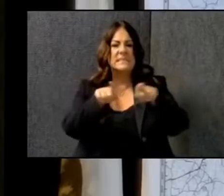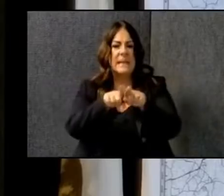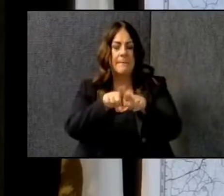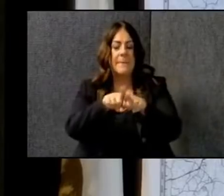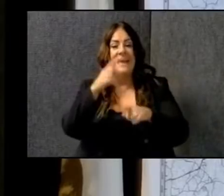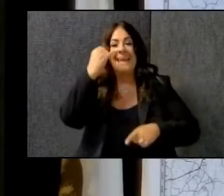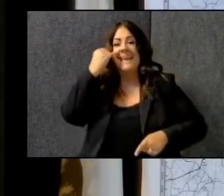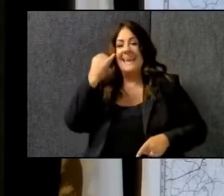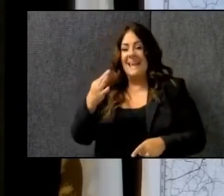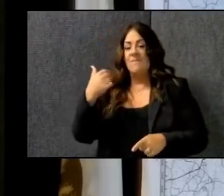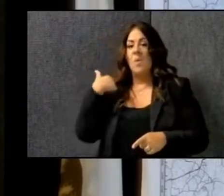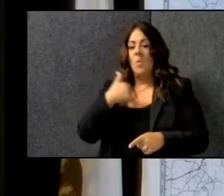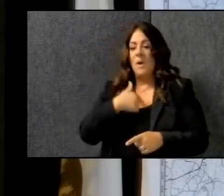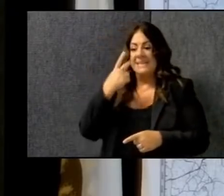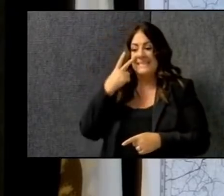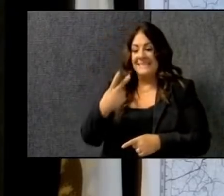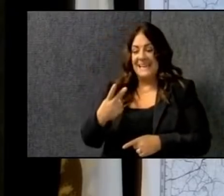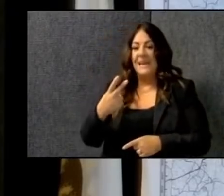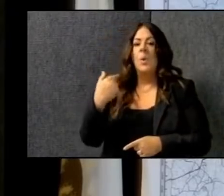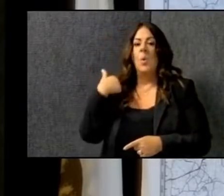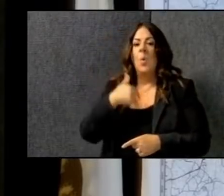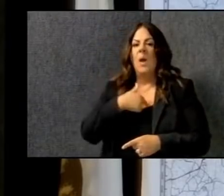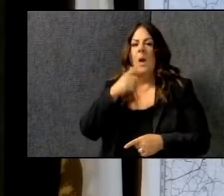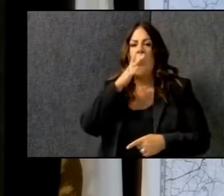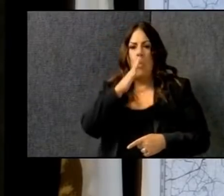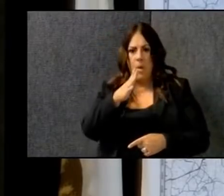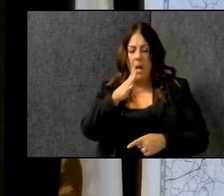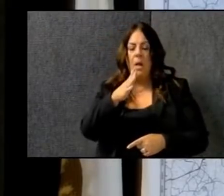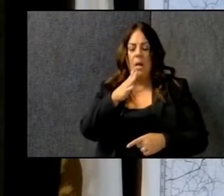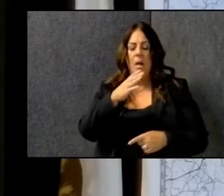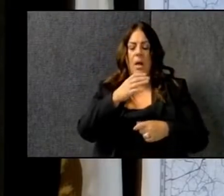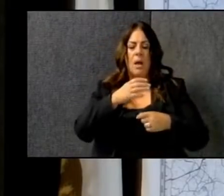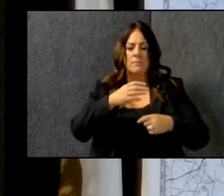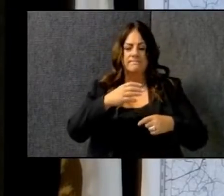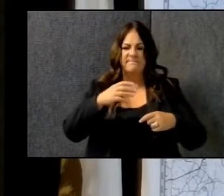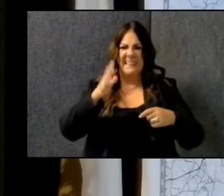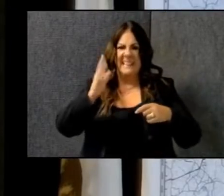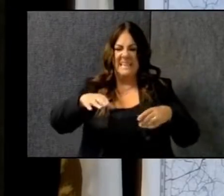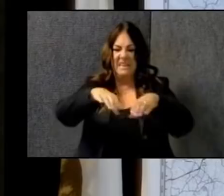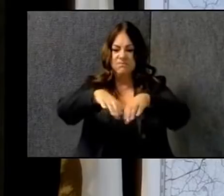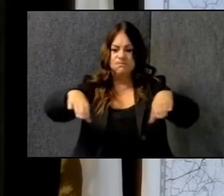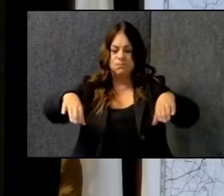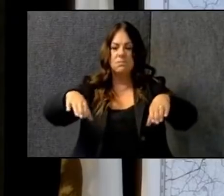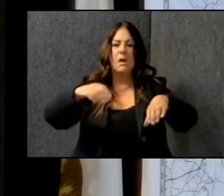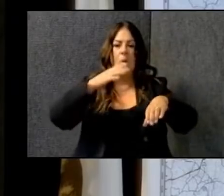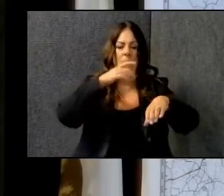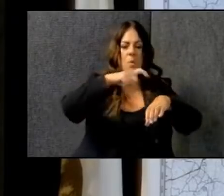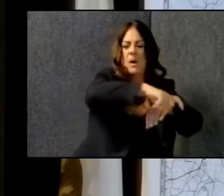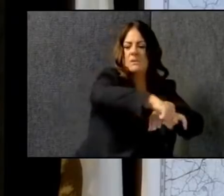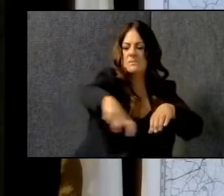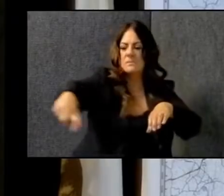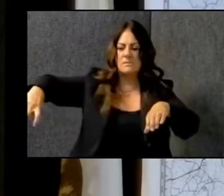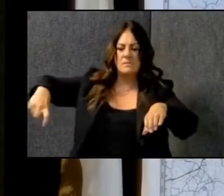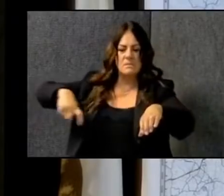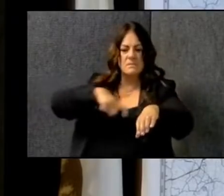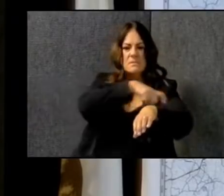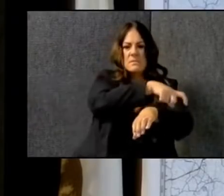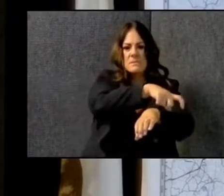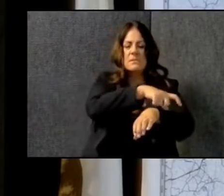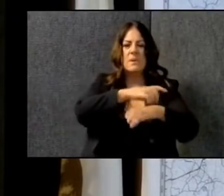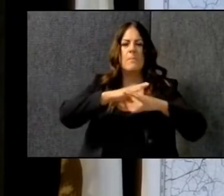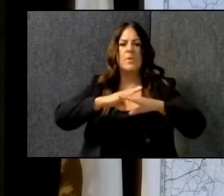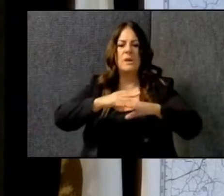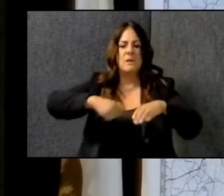If there's time, we'll actually go in and physically cut a fire line around those propane tanks and shut the tanks off. So it's definitely